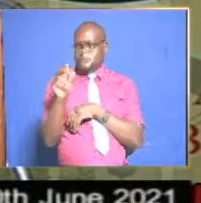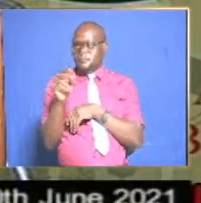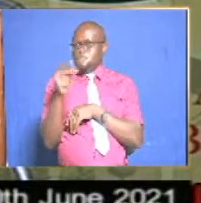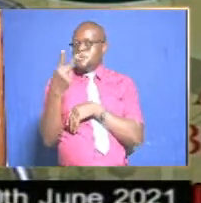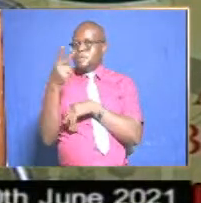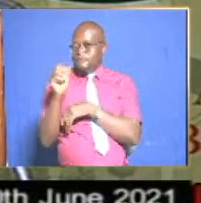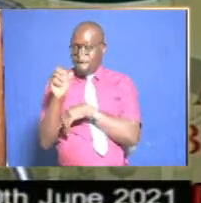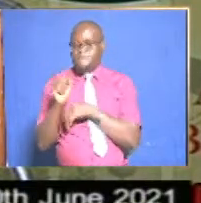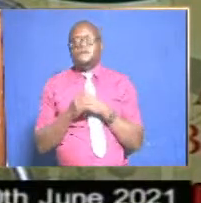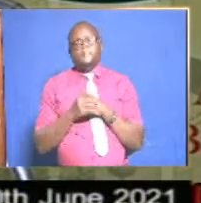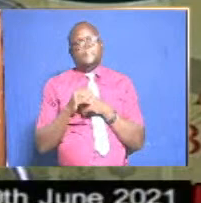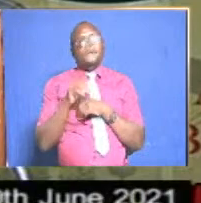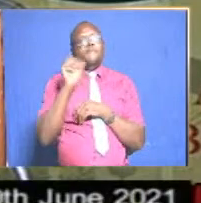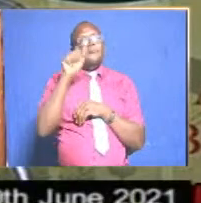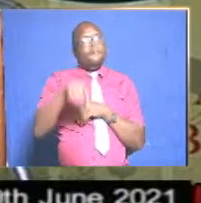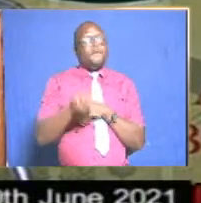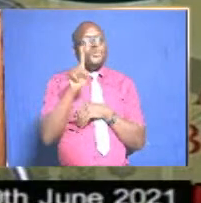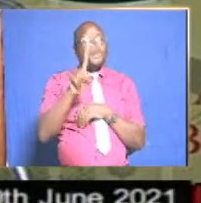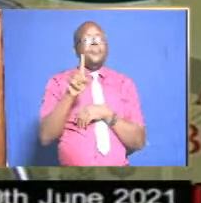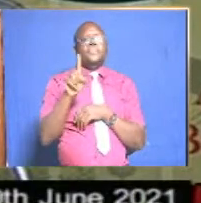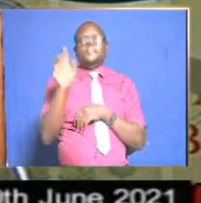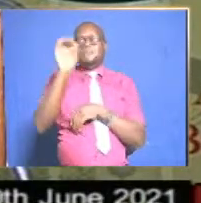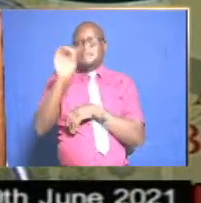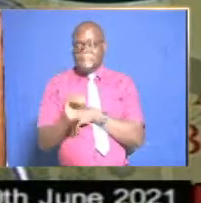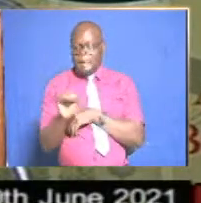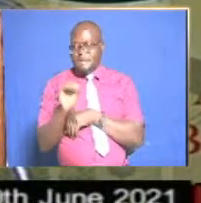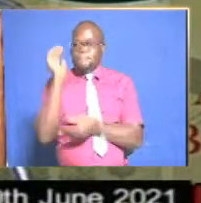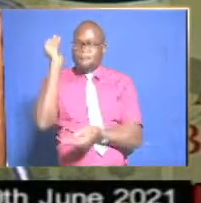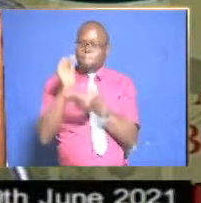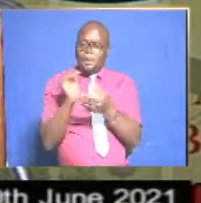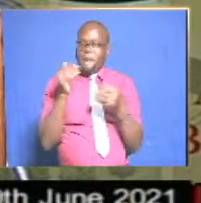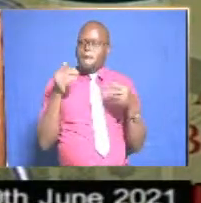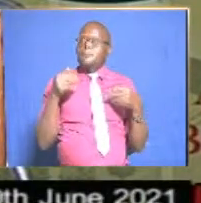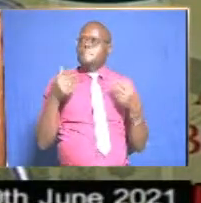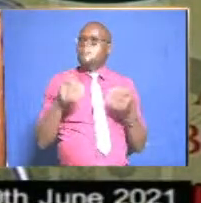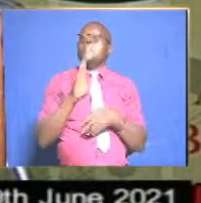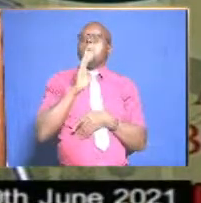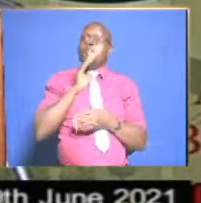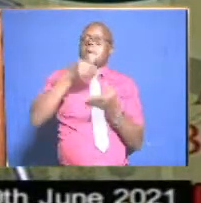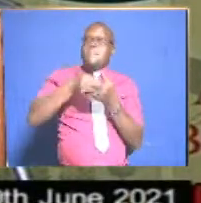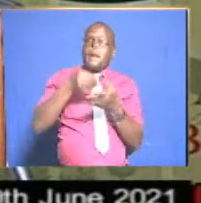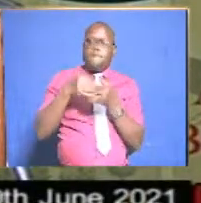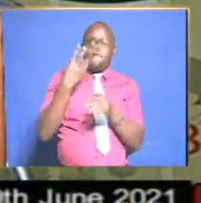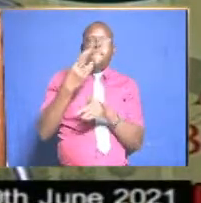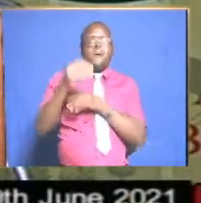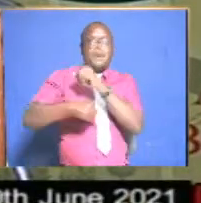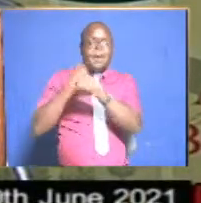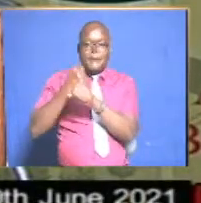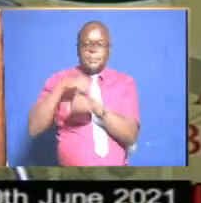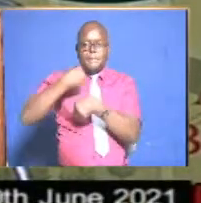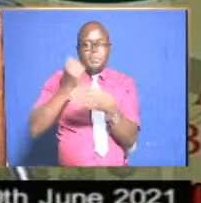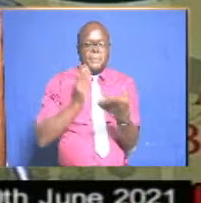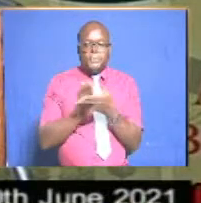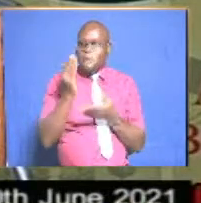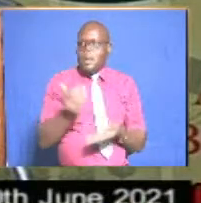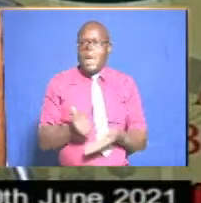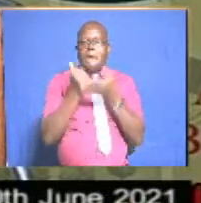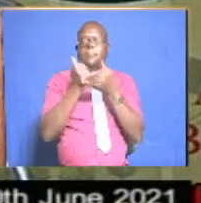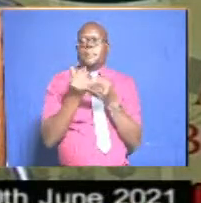a 5.1% reduction in fiscal deficit over the next 4 years, thereby slowing the annual growth of